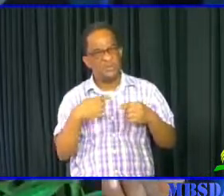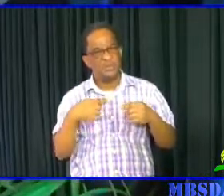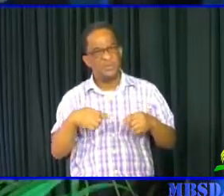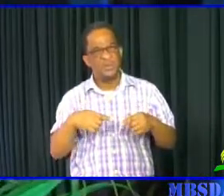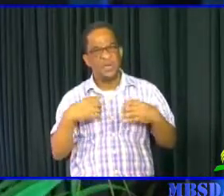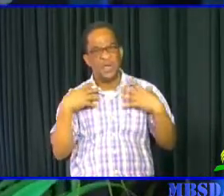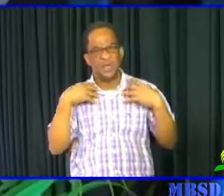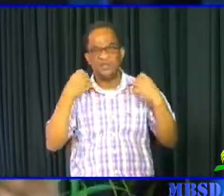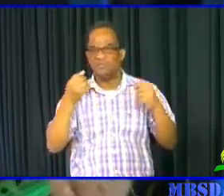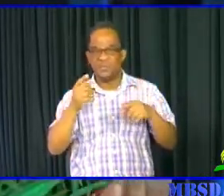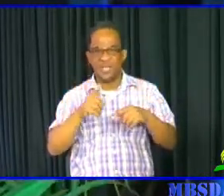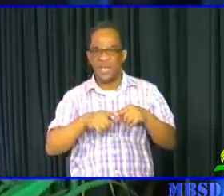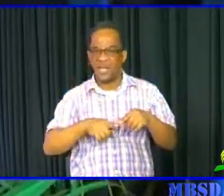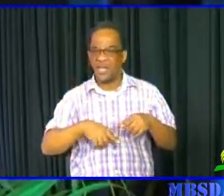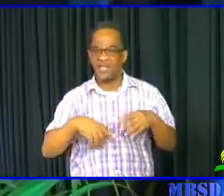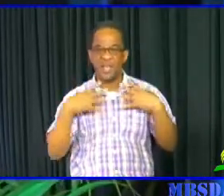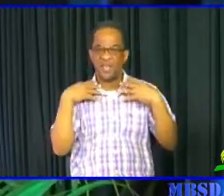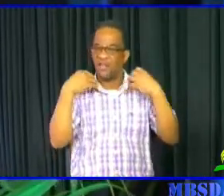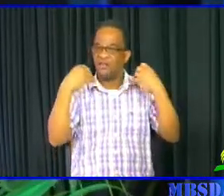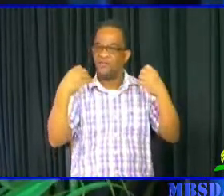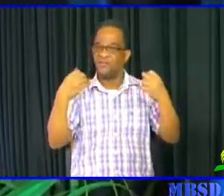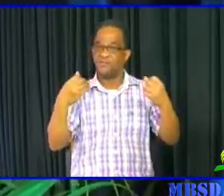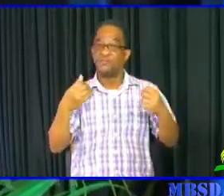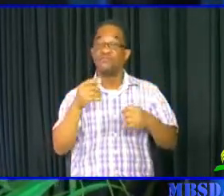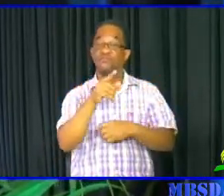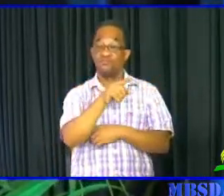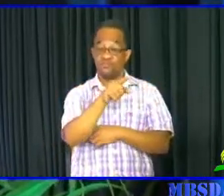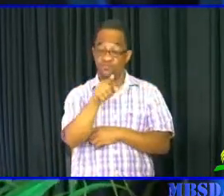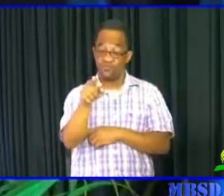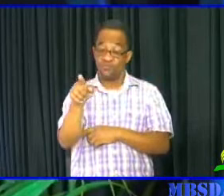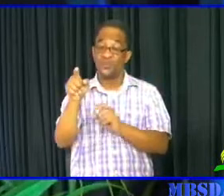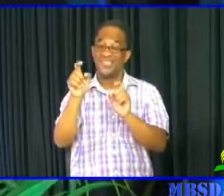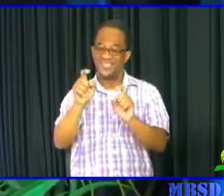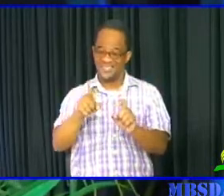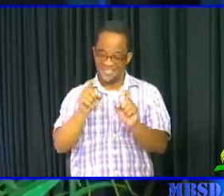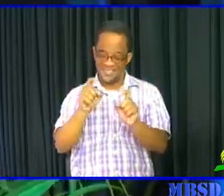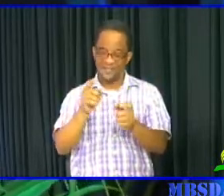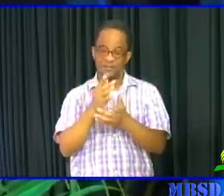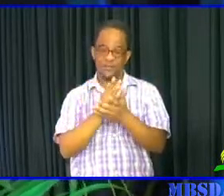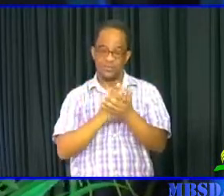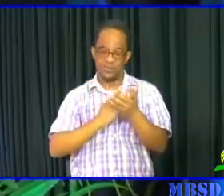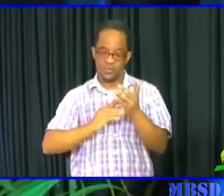can't regain, you need someone.